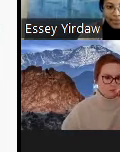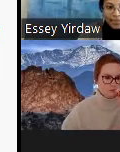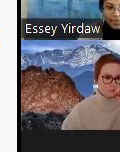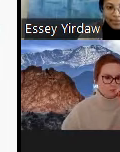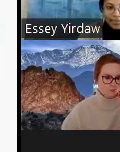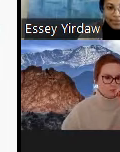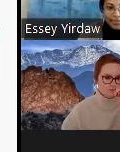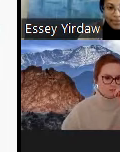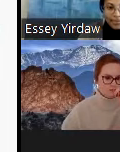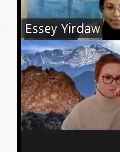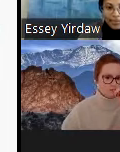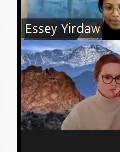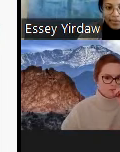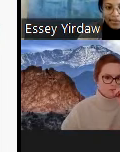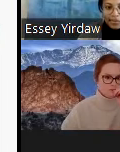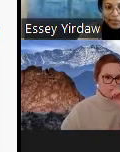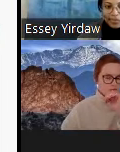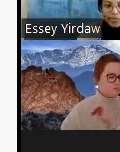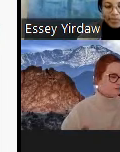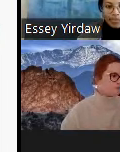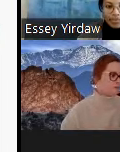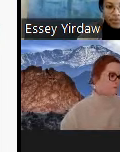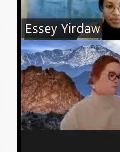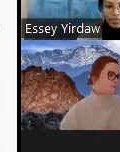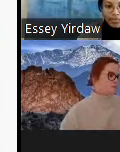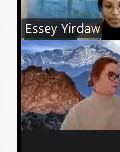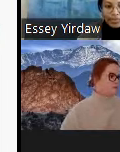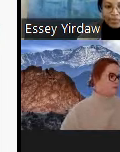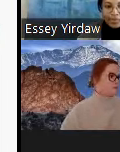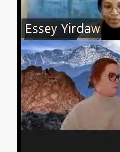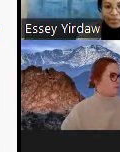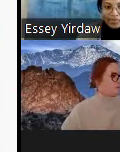opposed to just home birth versus hospital birthing practices.